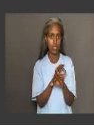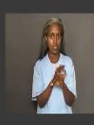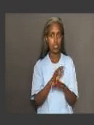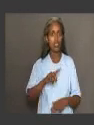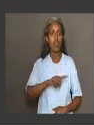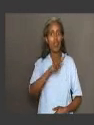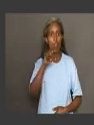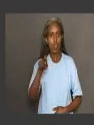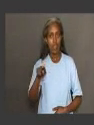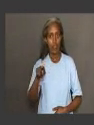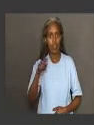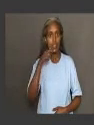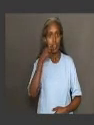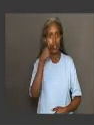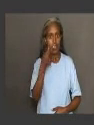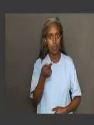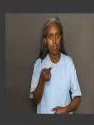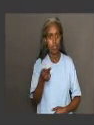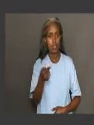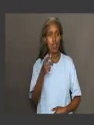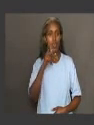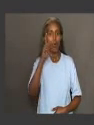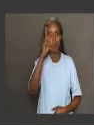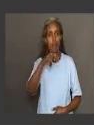curve known as a parabola.